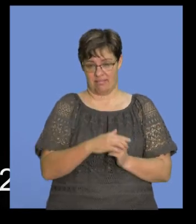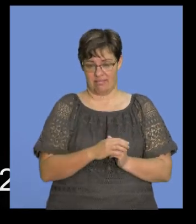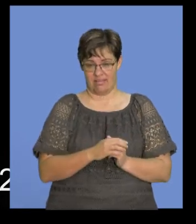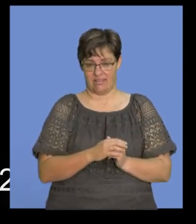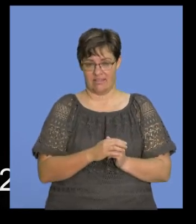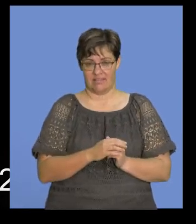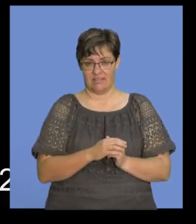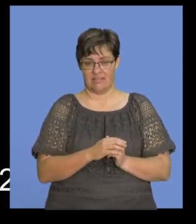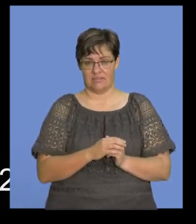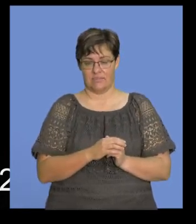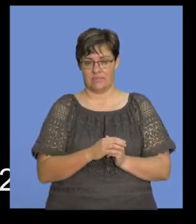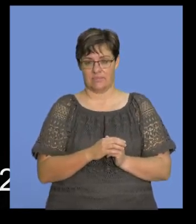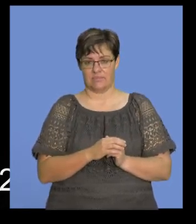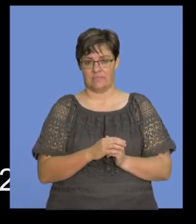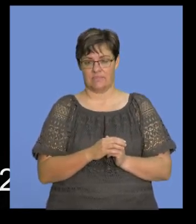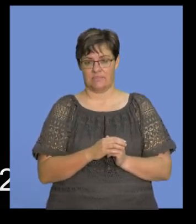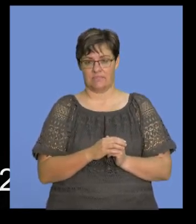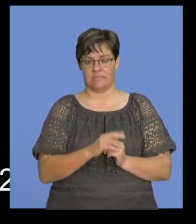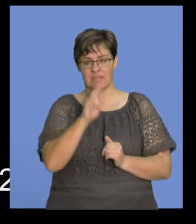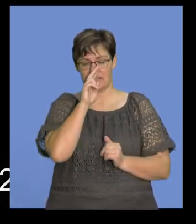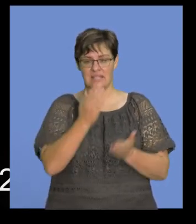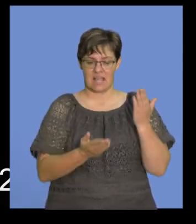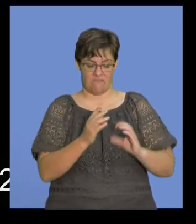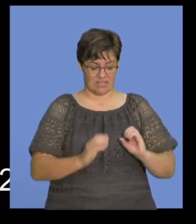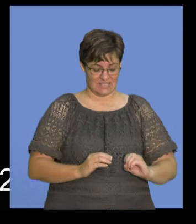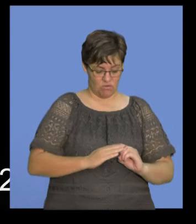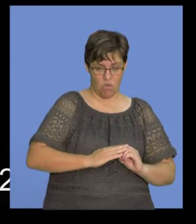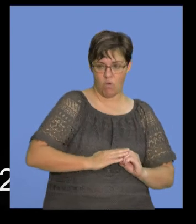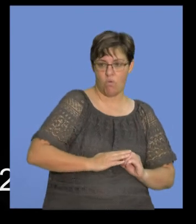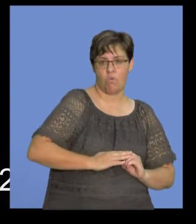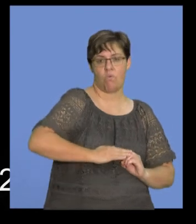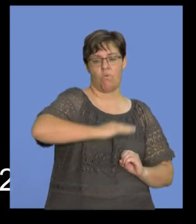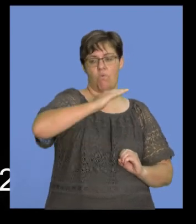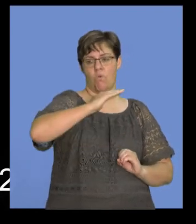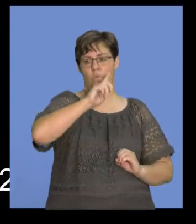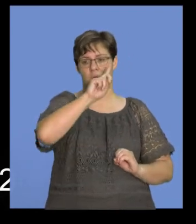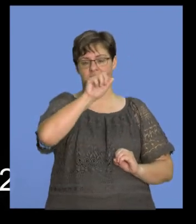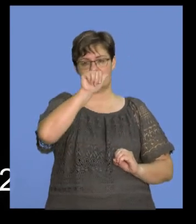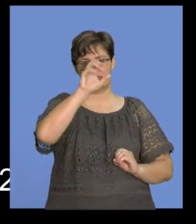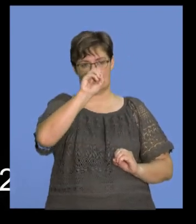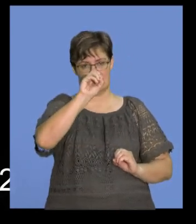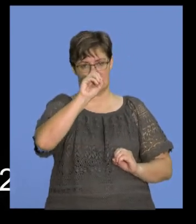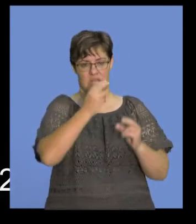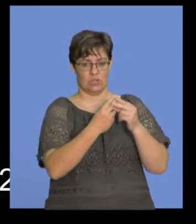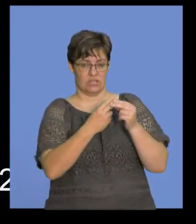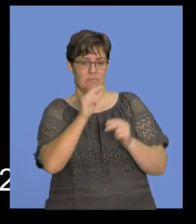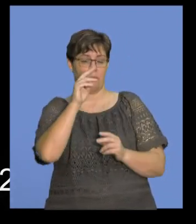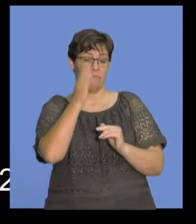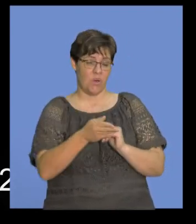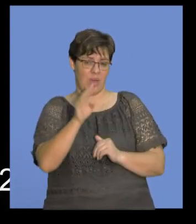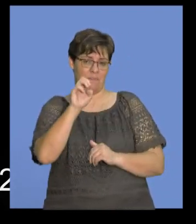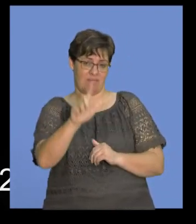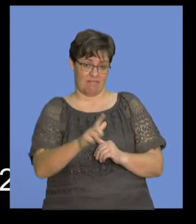ml, and we see that it's gone on a scale from 0 all the way to 160 units per